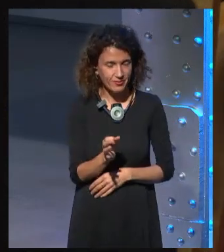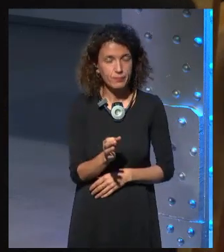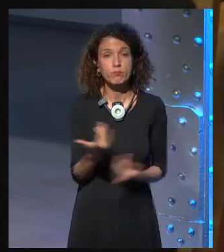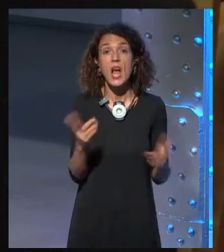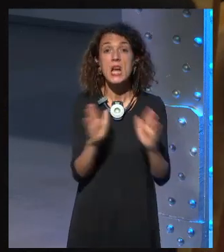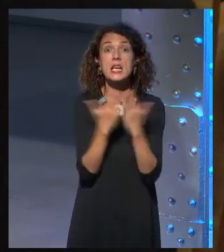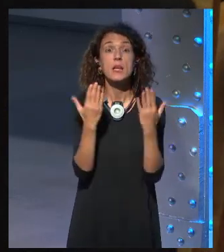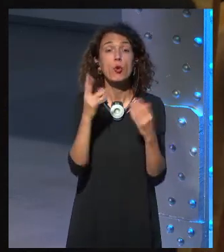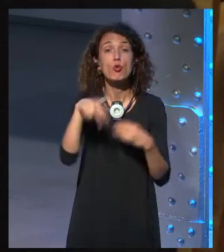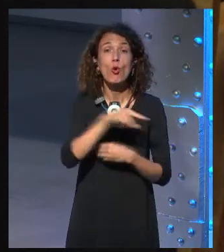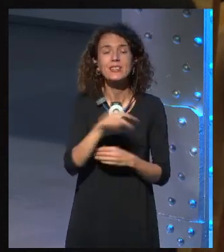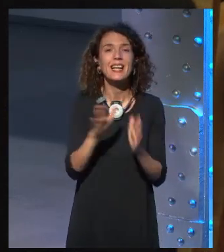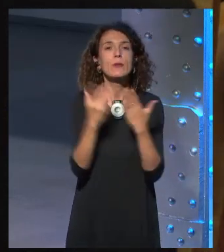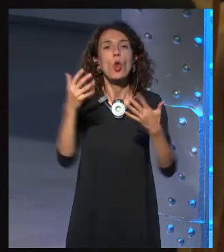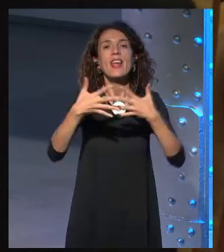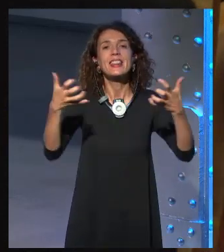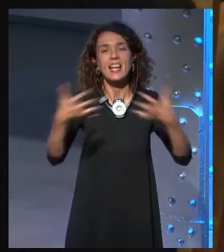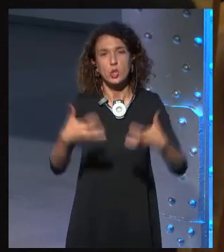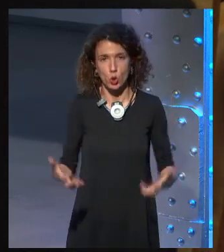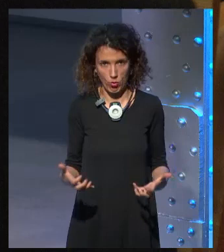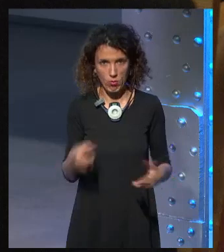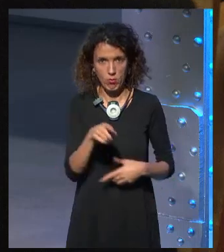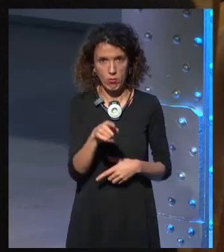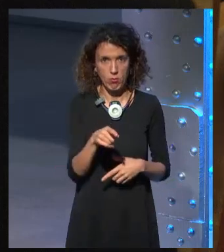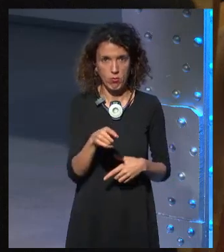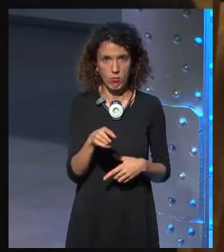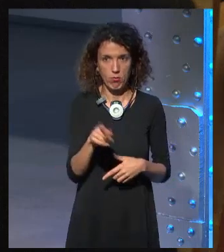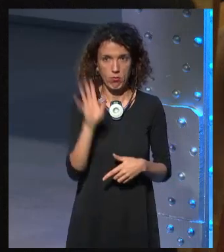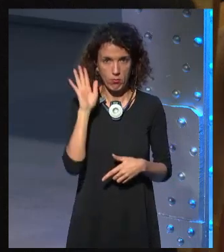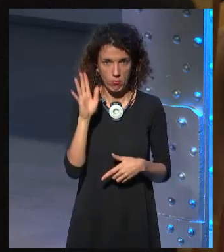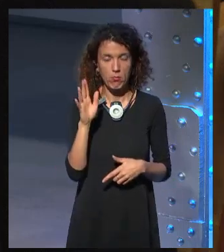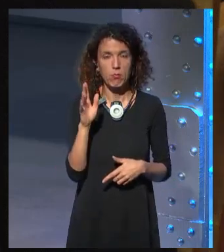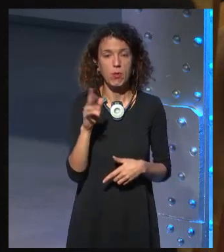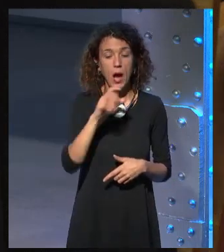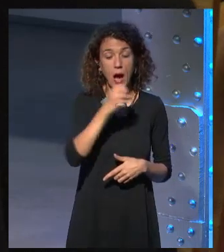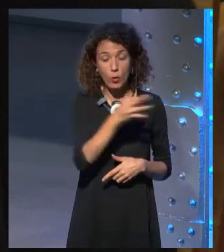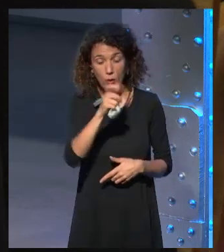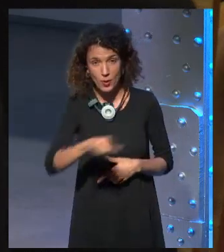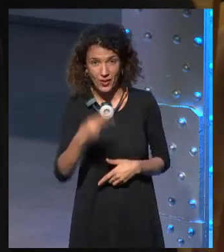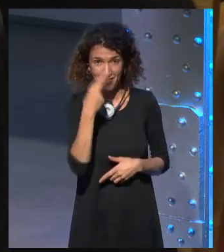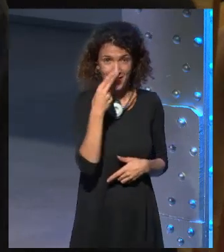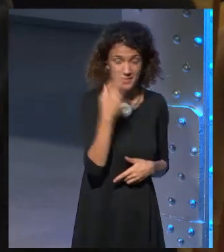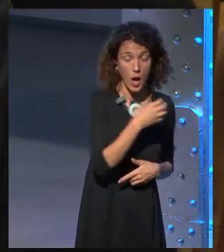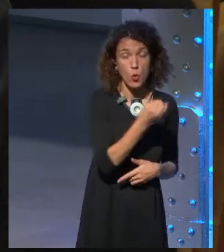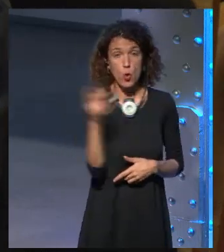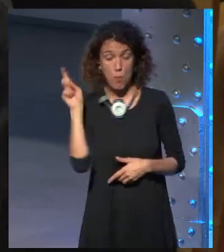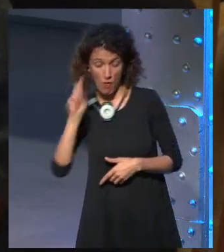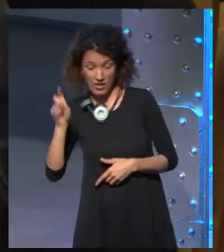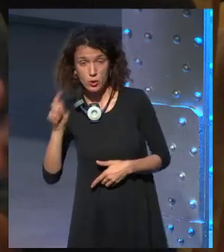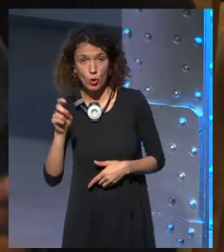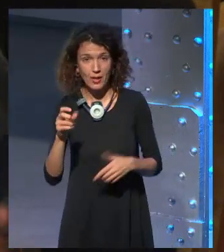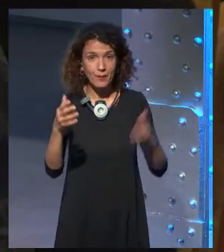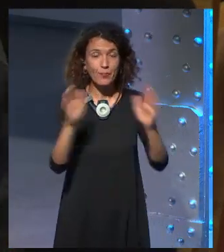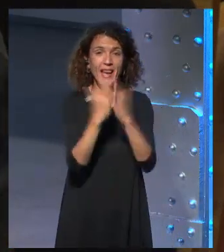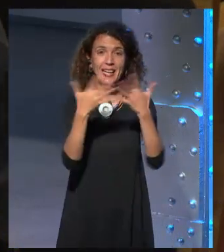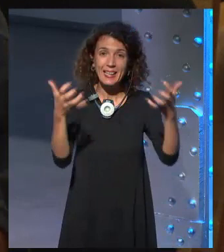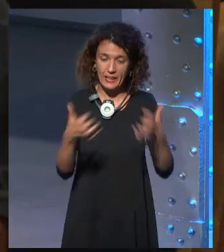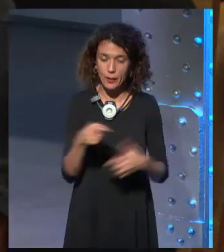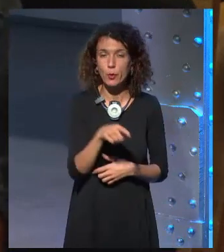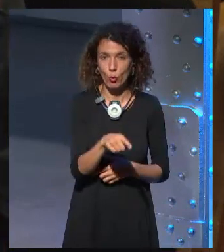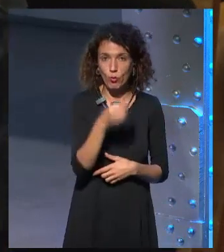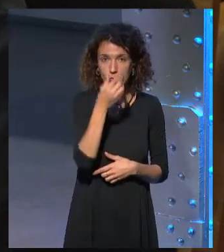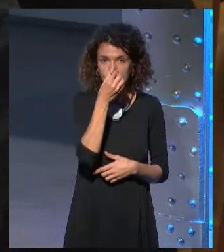the task much easier. It was not the book itself, it was a textbook. The scribes were part of the those